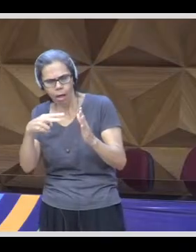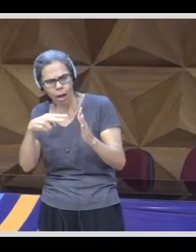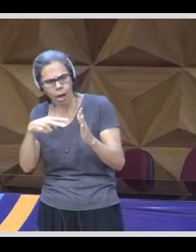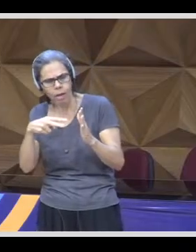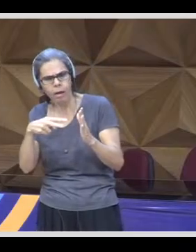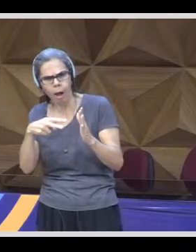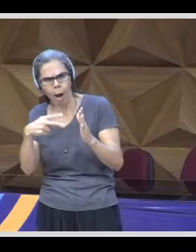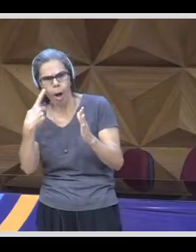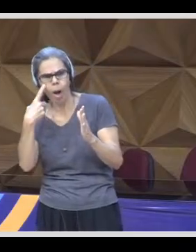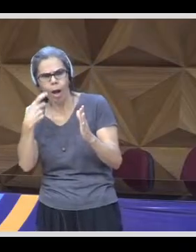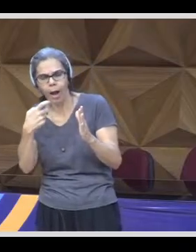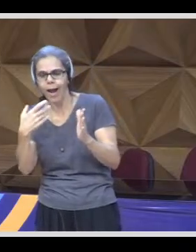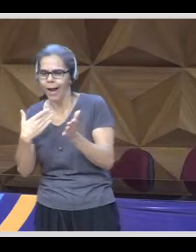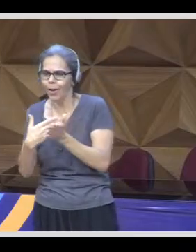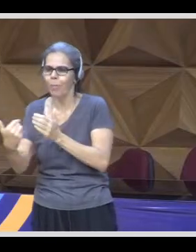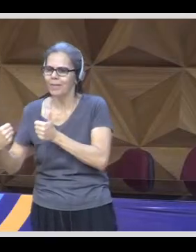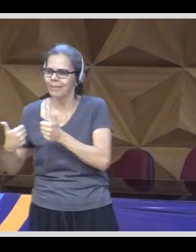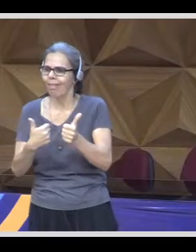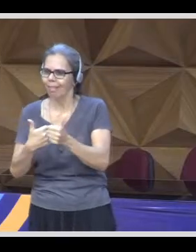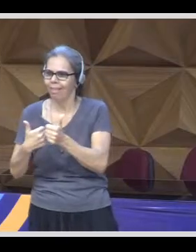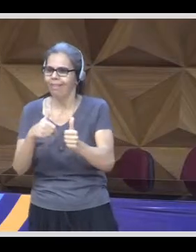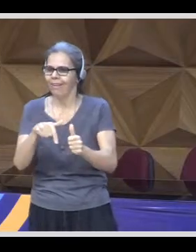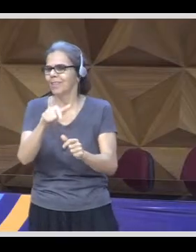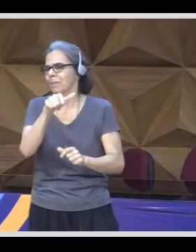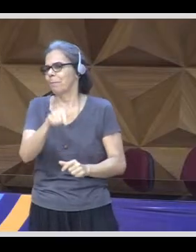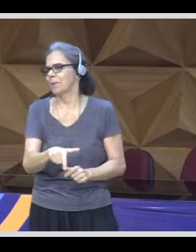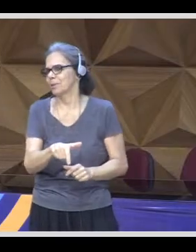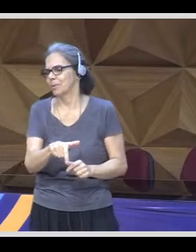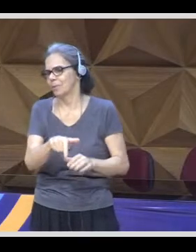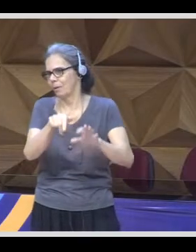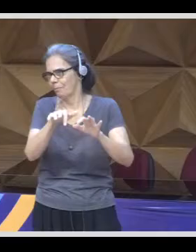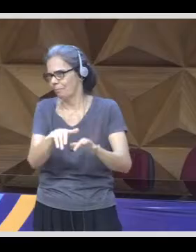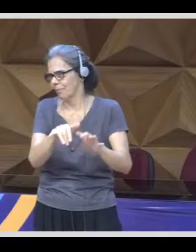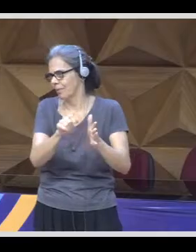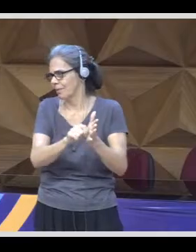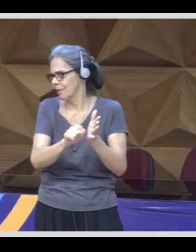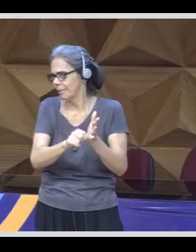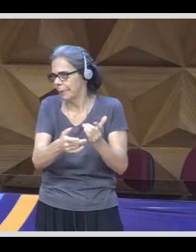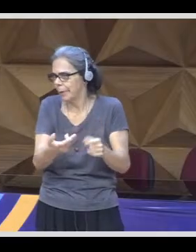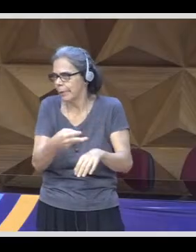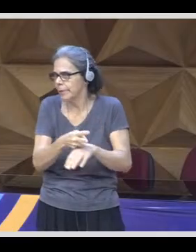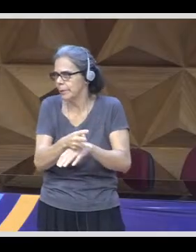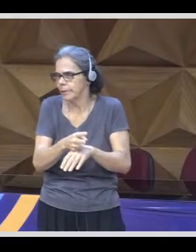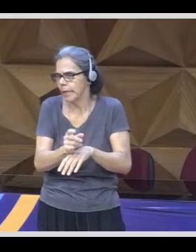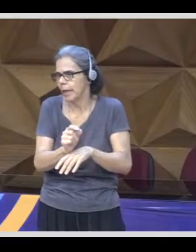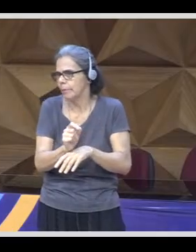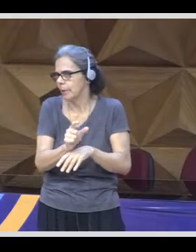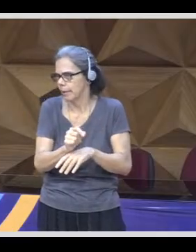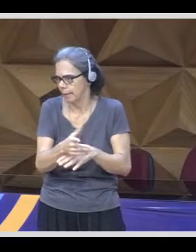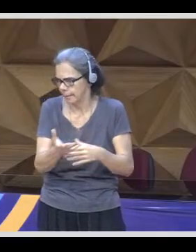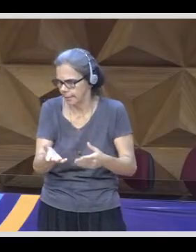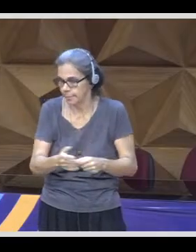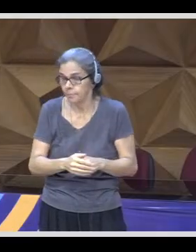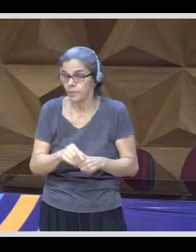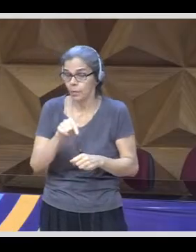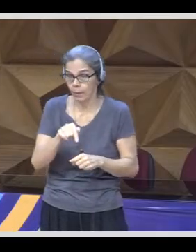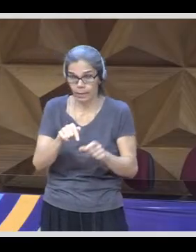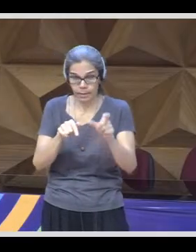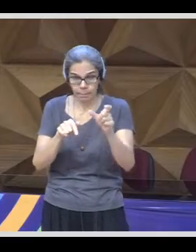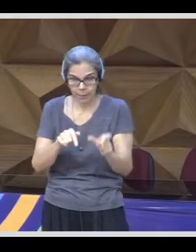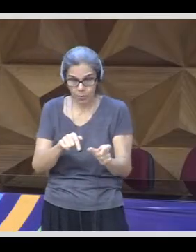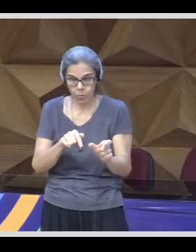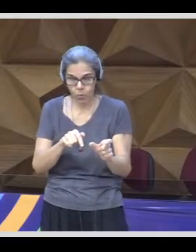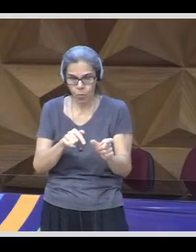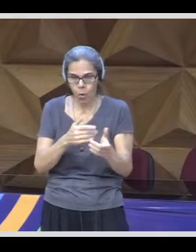They share a lot, and they end up influencing many people. Influence, and by influence here, I mean